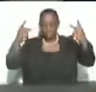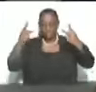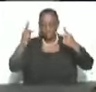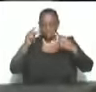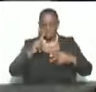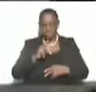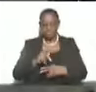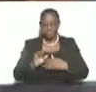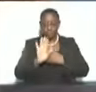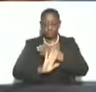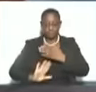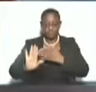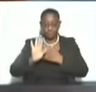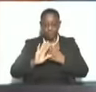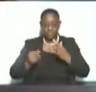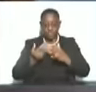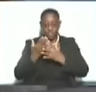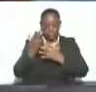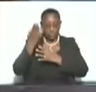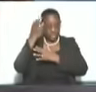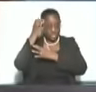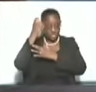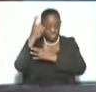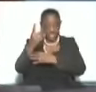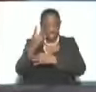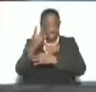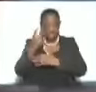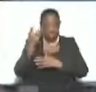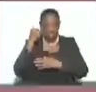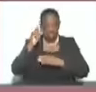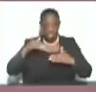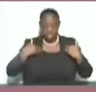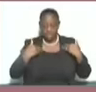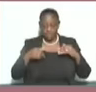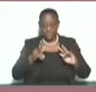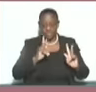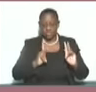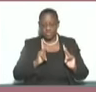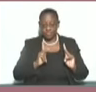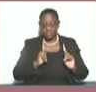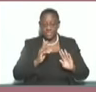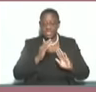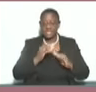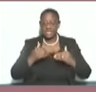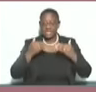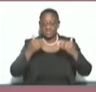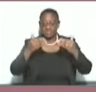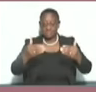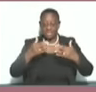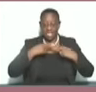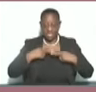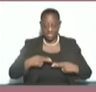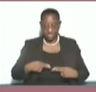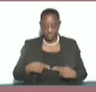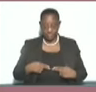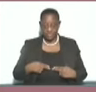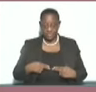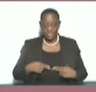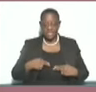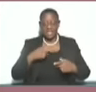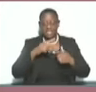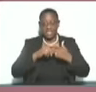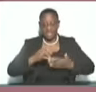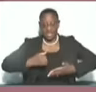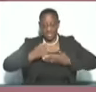security through improved educational support and outcomes for young people, advancing improved health among residents, further assisting